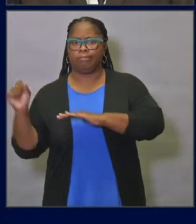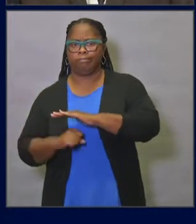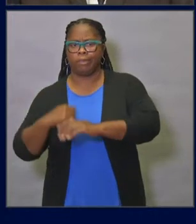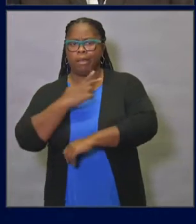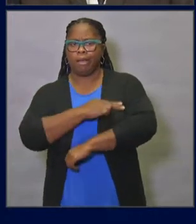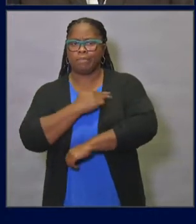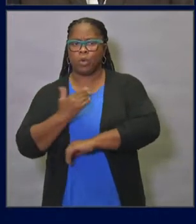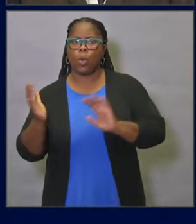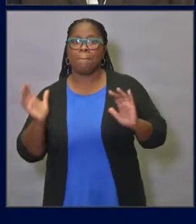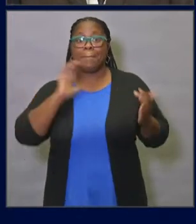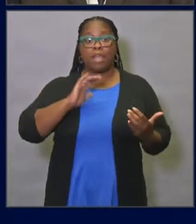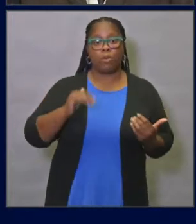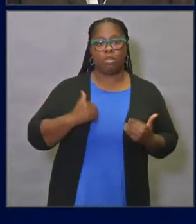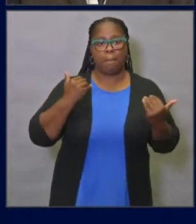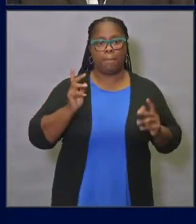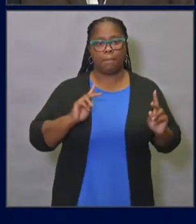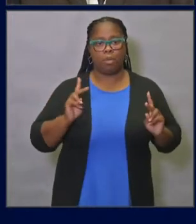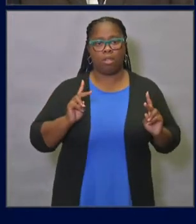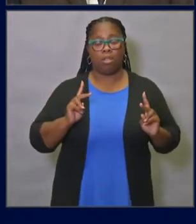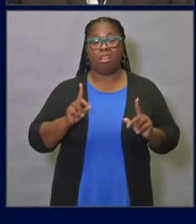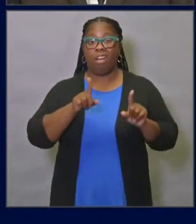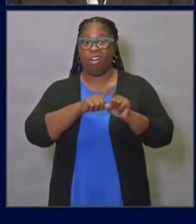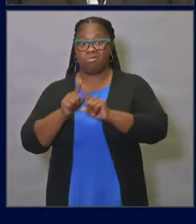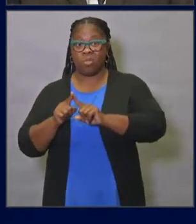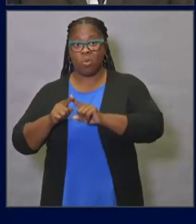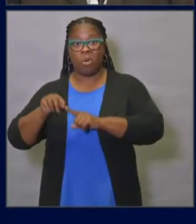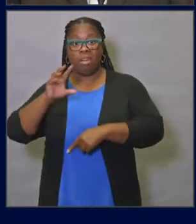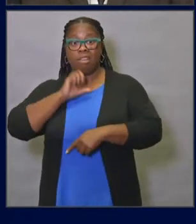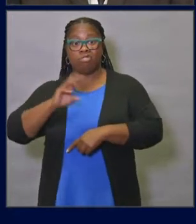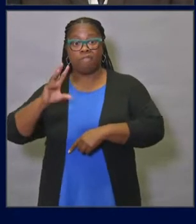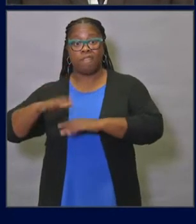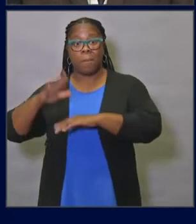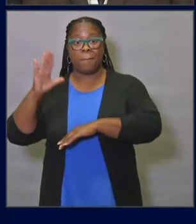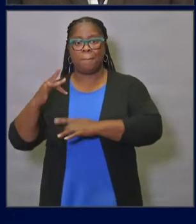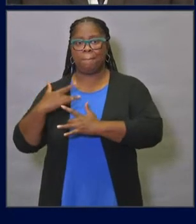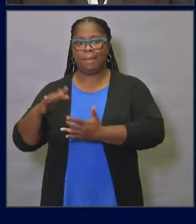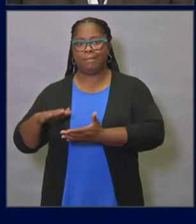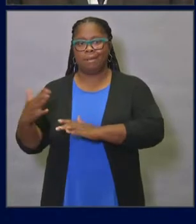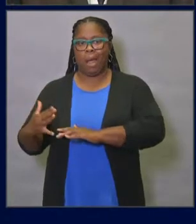sadly have been more likely to die from the disease. Next slide.